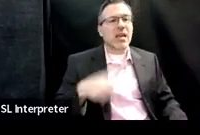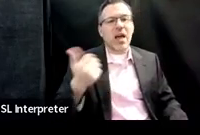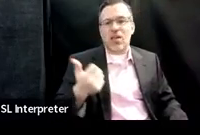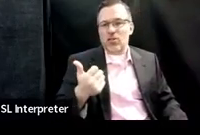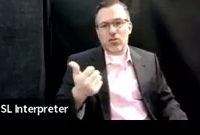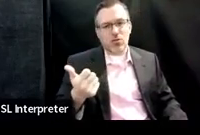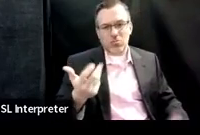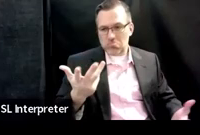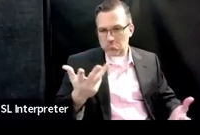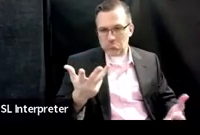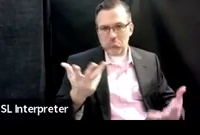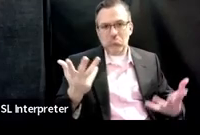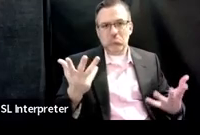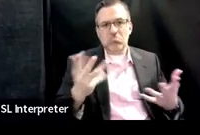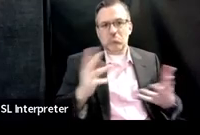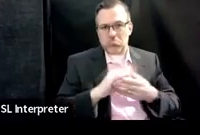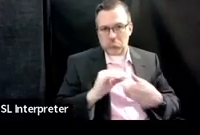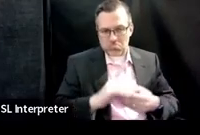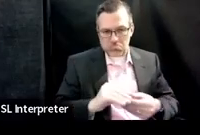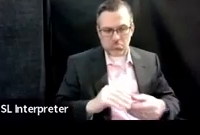above.